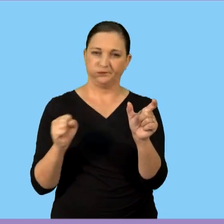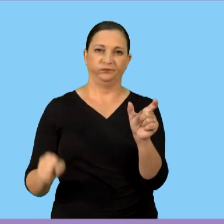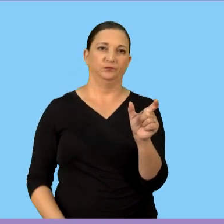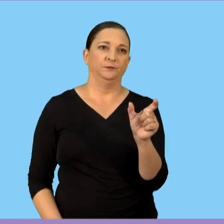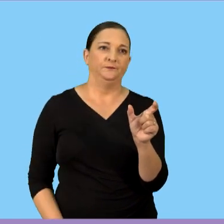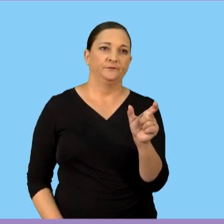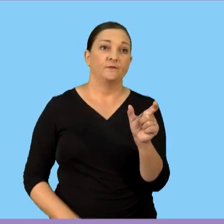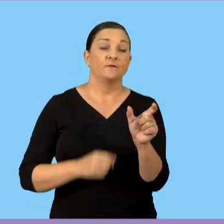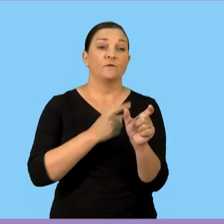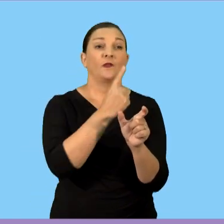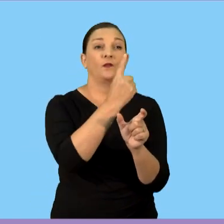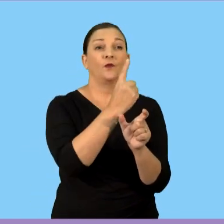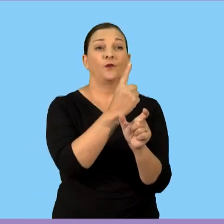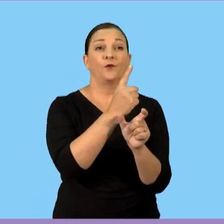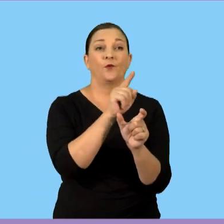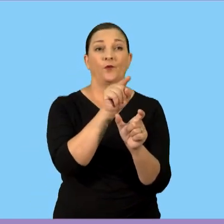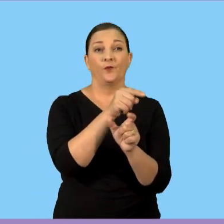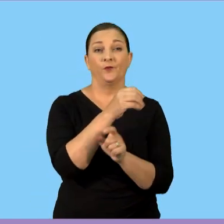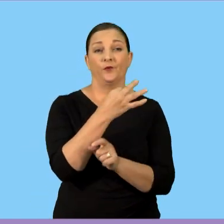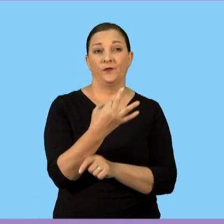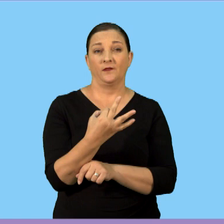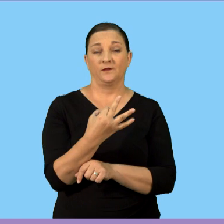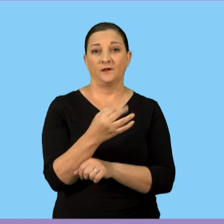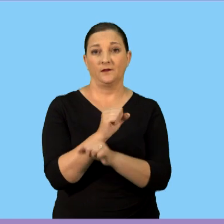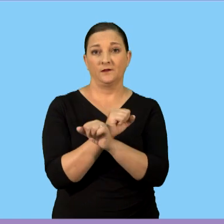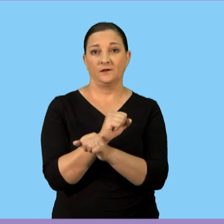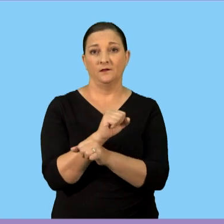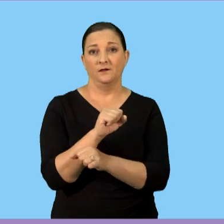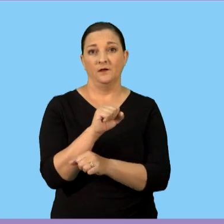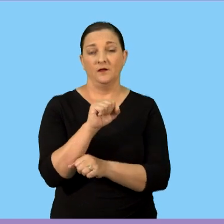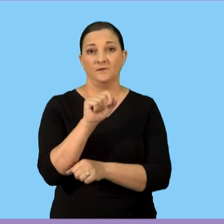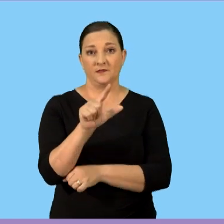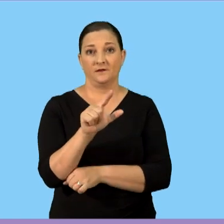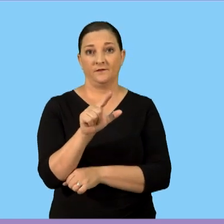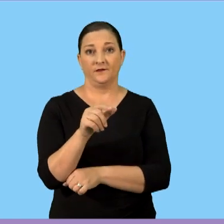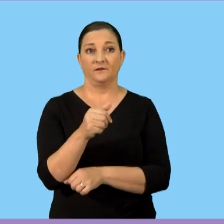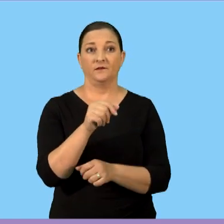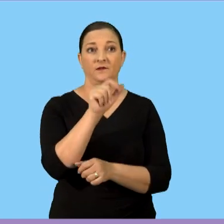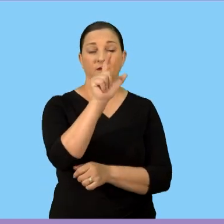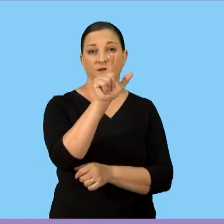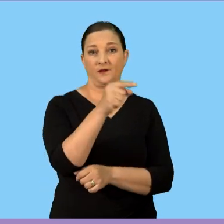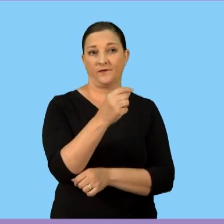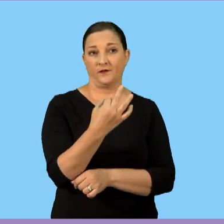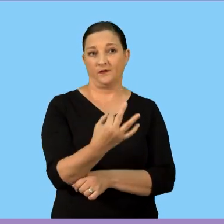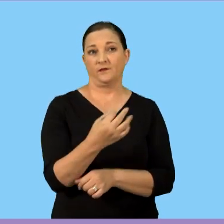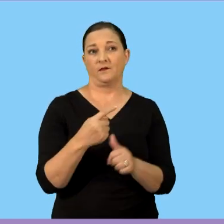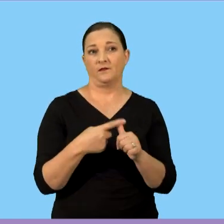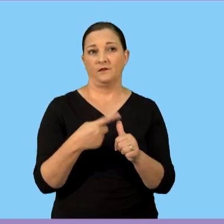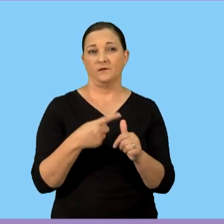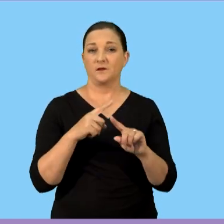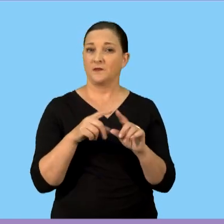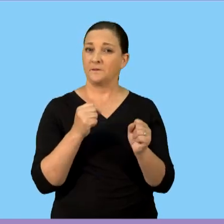by 7? This is simply going to give us 7/3 as our answer, and